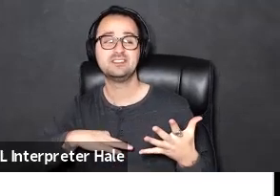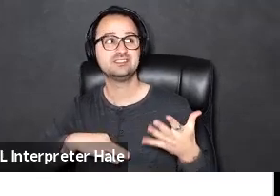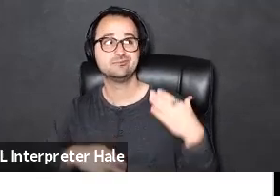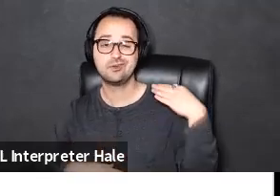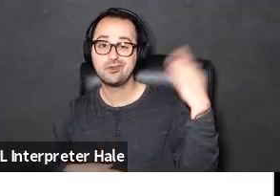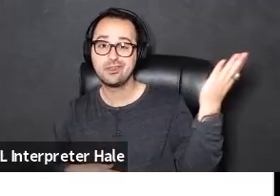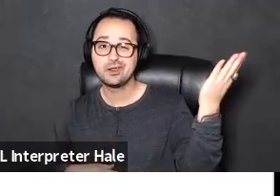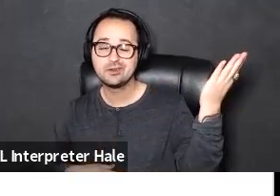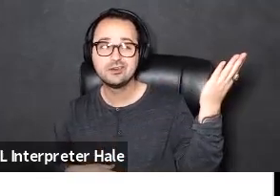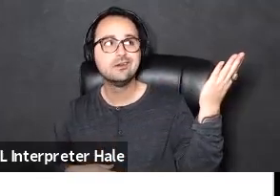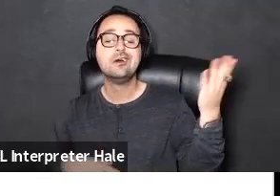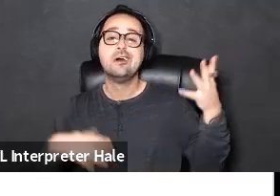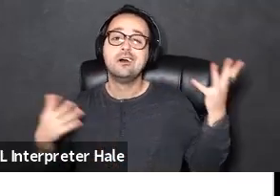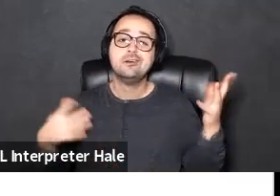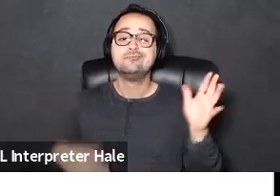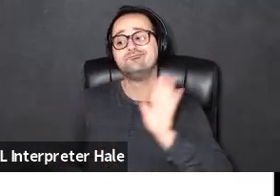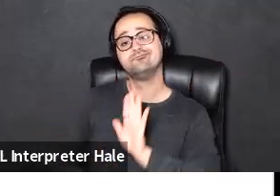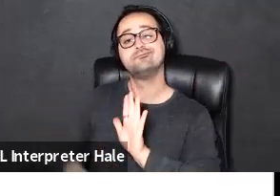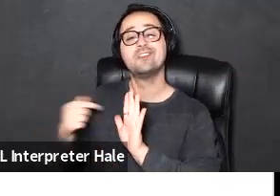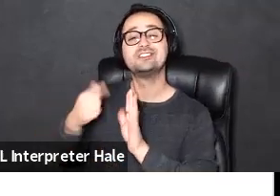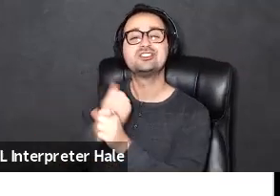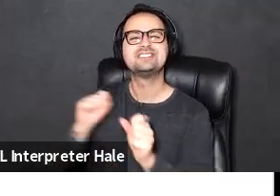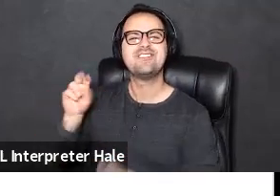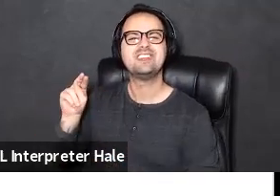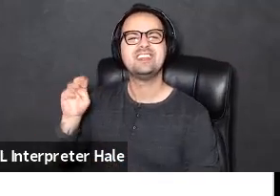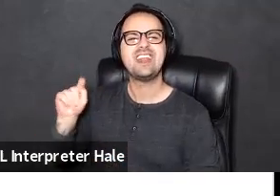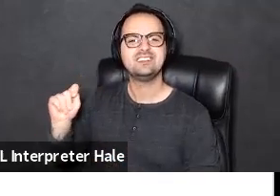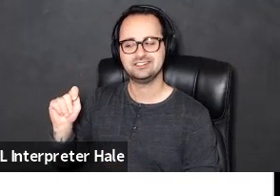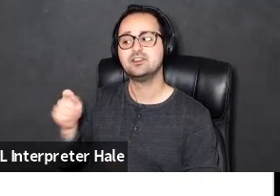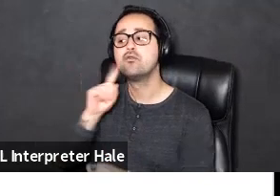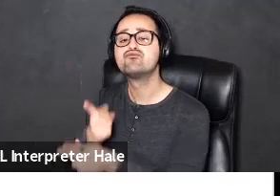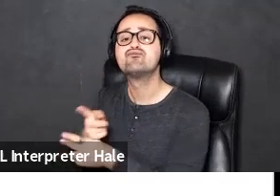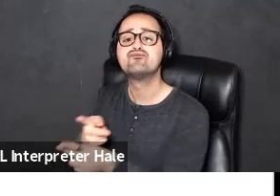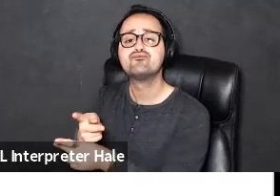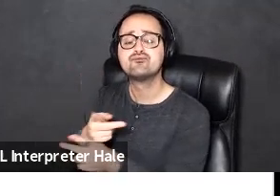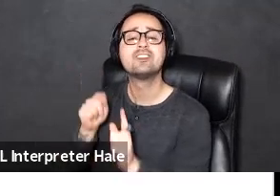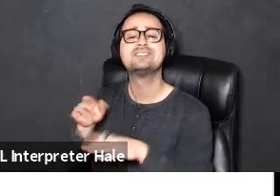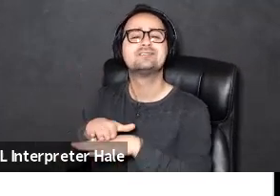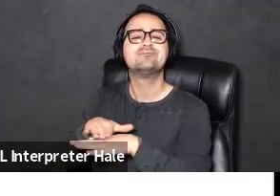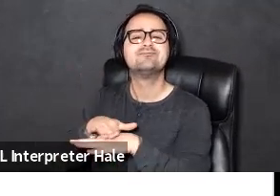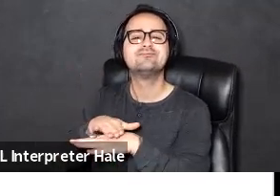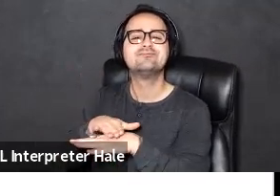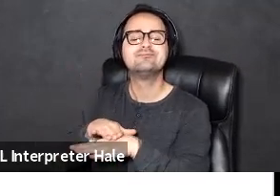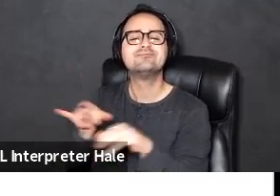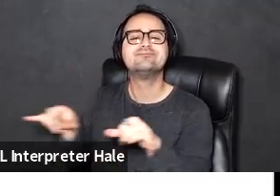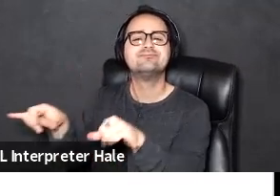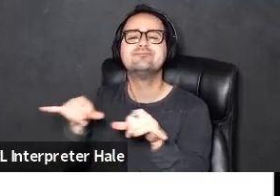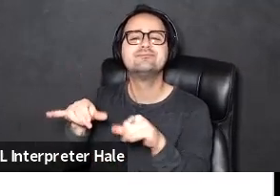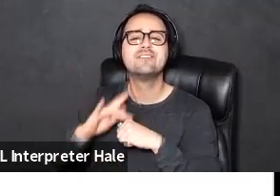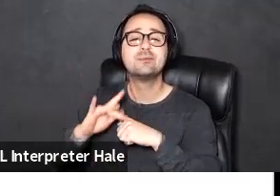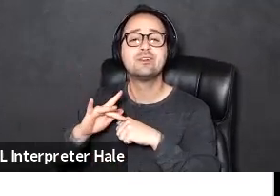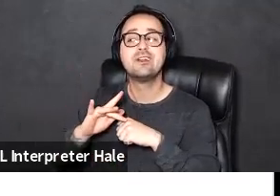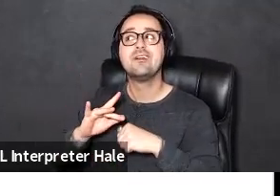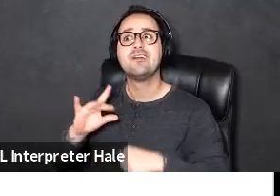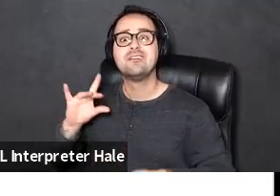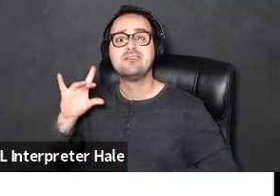to thought of as, hey, these are a safety net. It's like a base that is available. The question becomes,